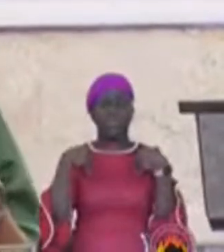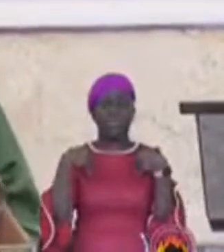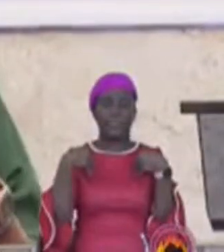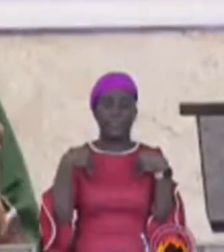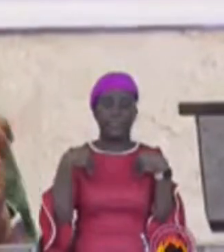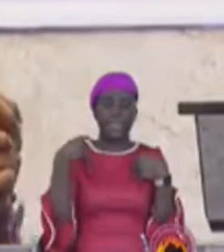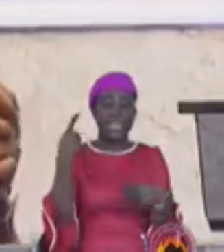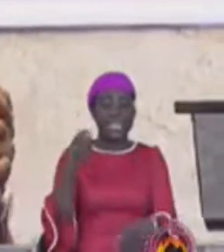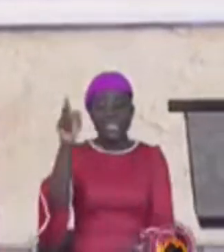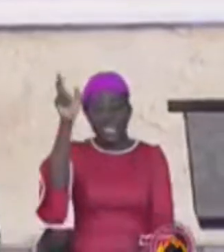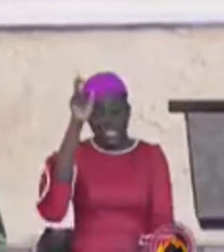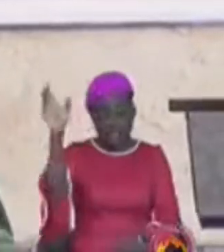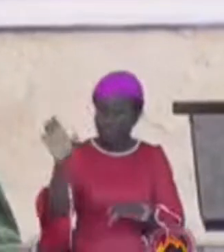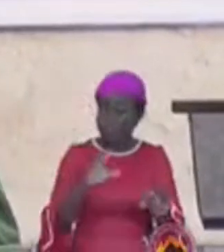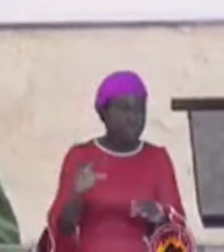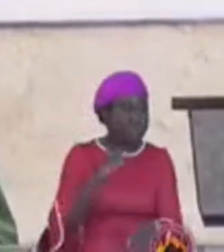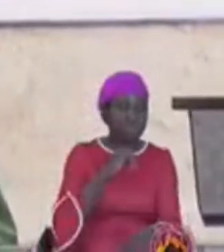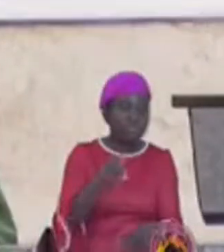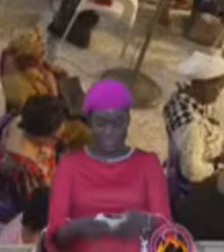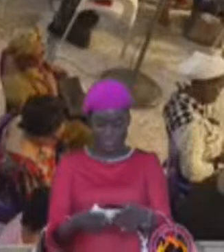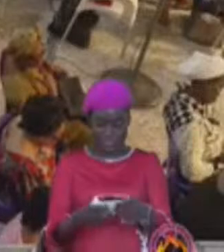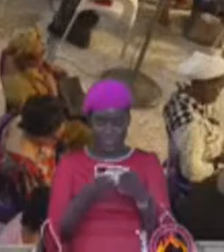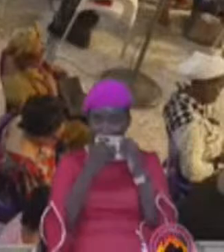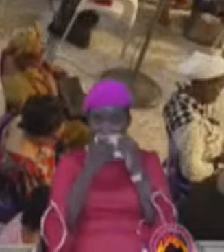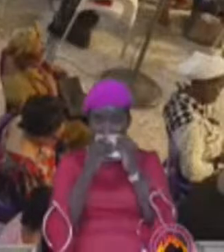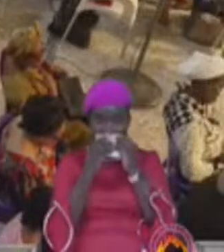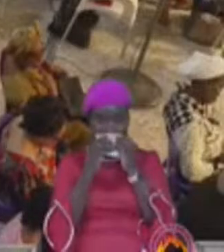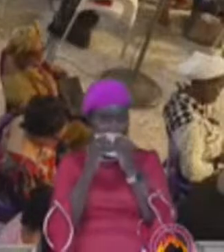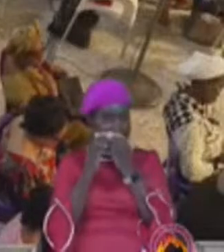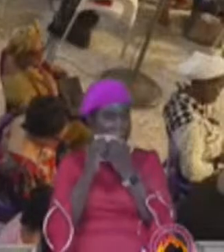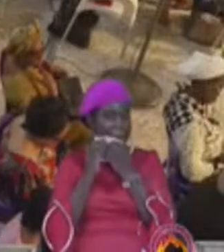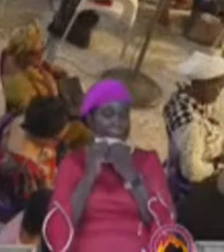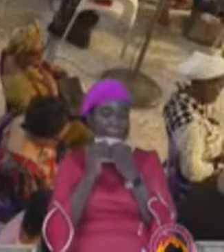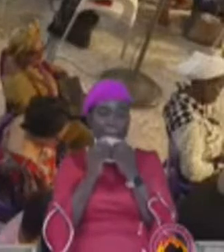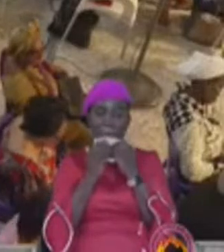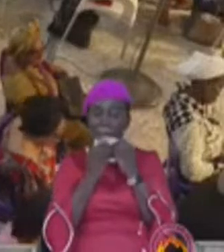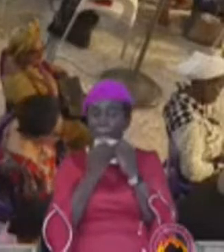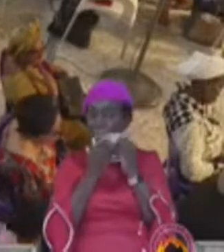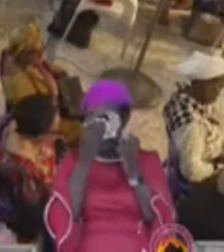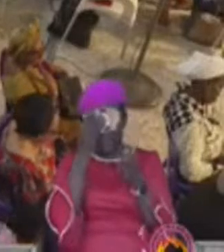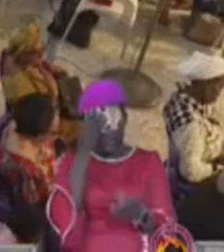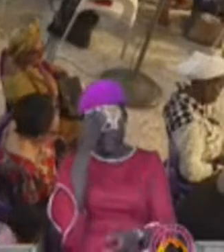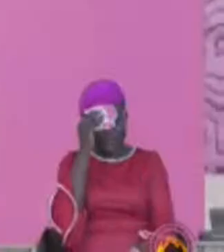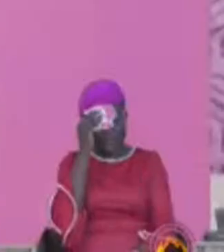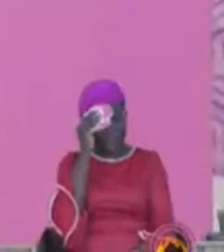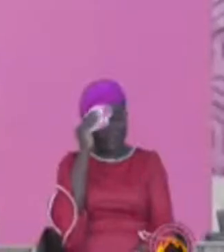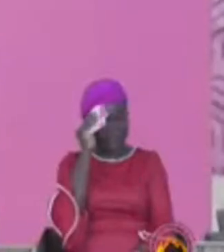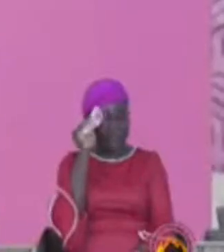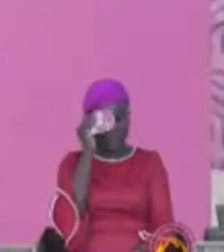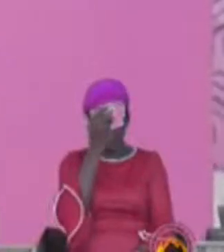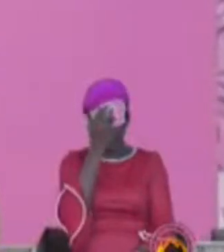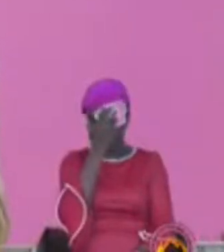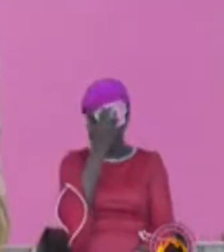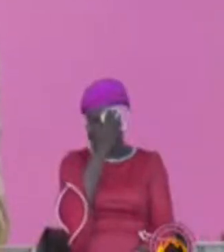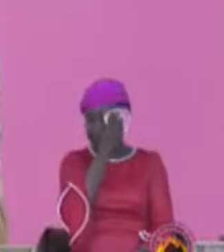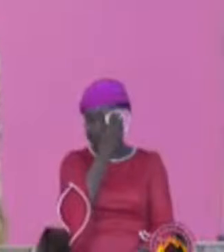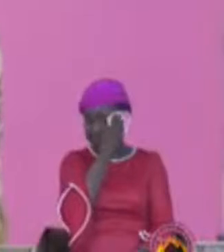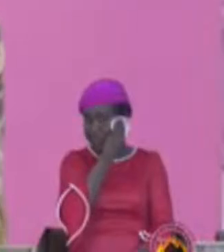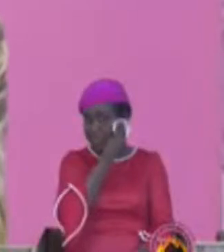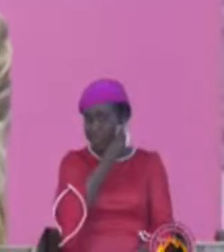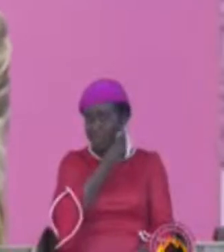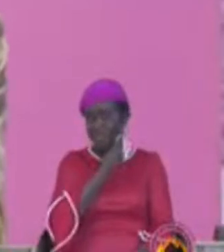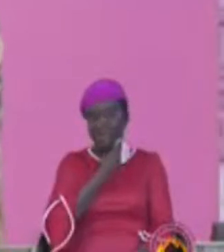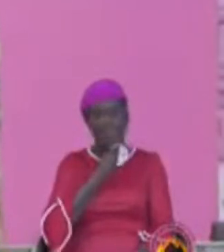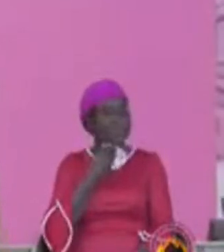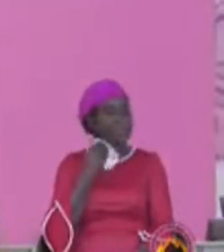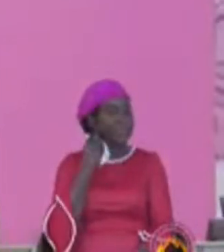The devil does not want her to be admitted. But osh odun to koja ni omo won pe won pe iya mi won ti ni ki ma lo sile bayi o pe ko si se fun mi